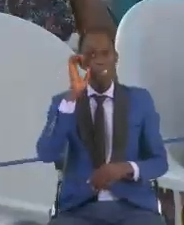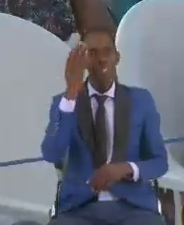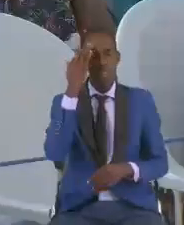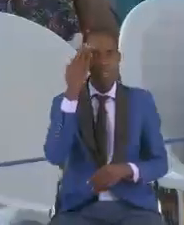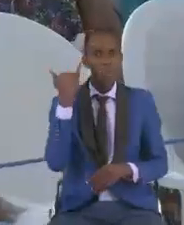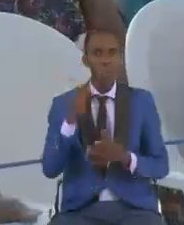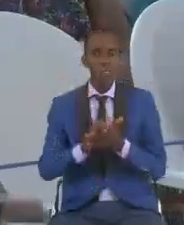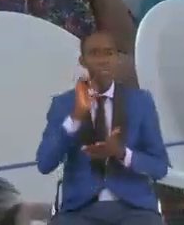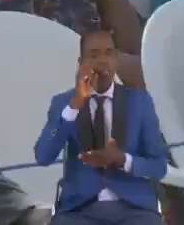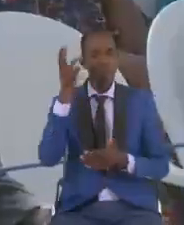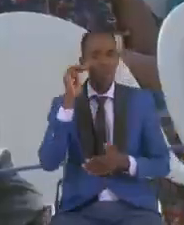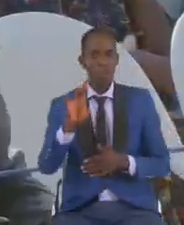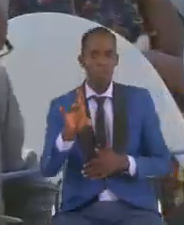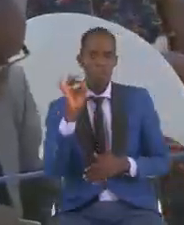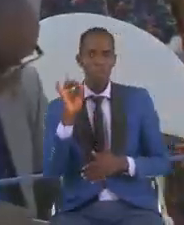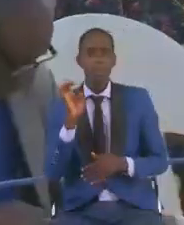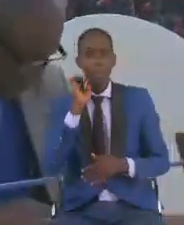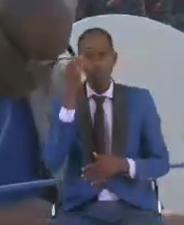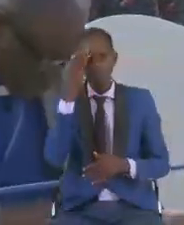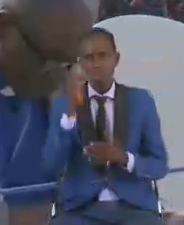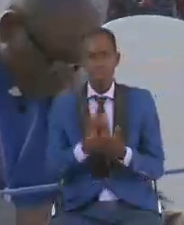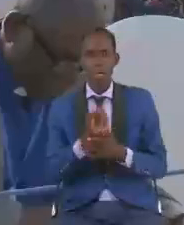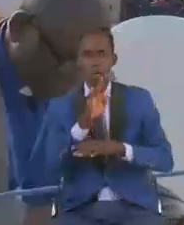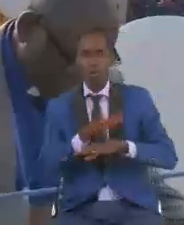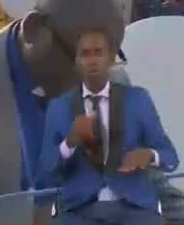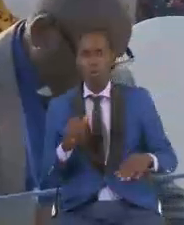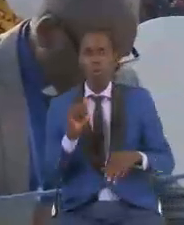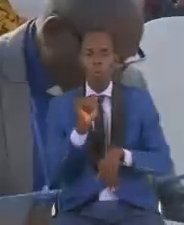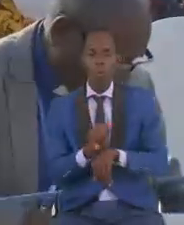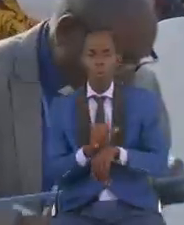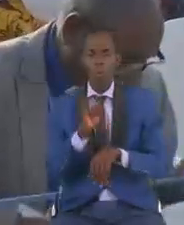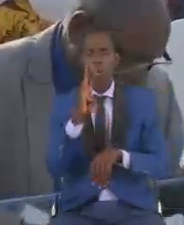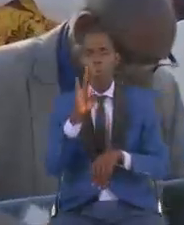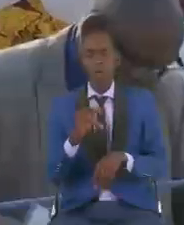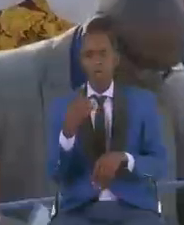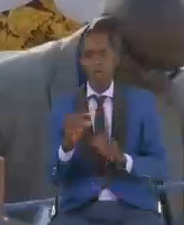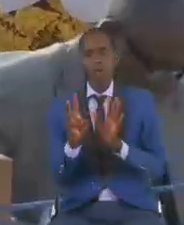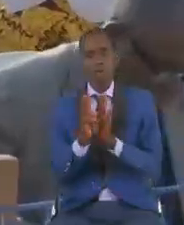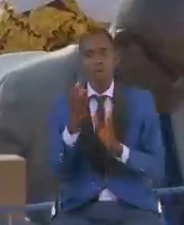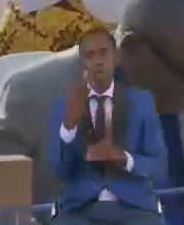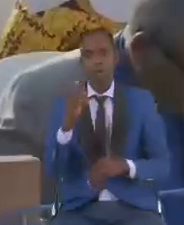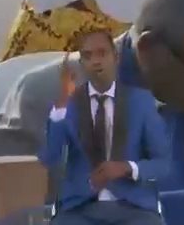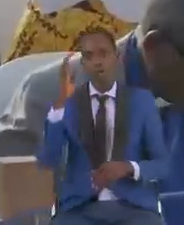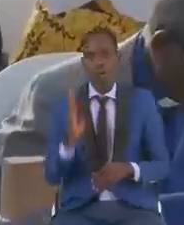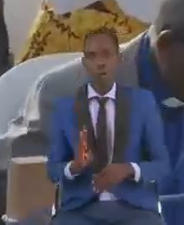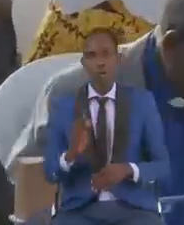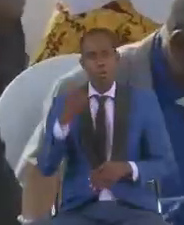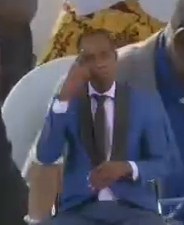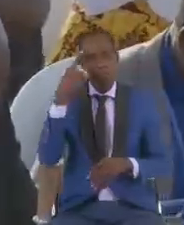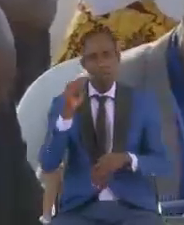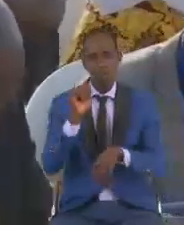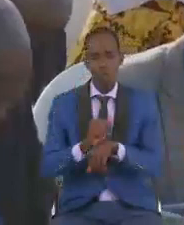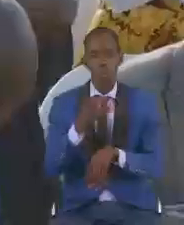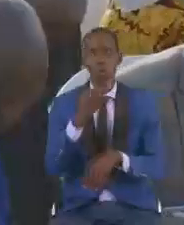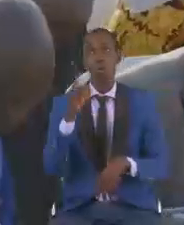appointment. And he knew that that appointment was by the will of God, for the work of God,